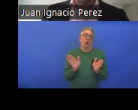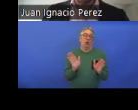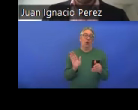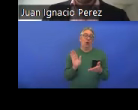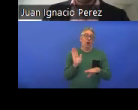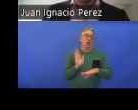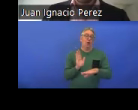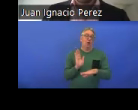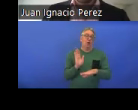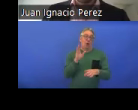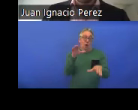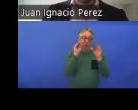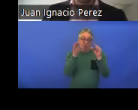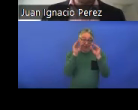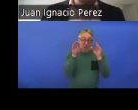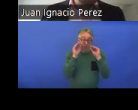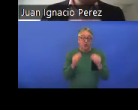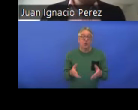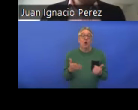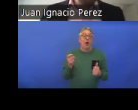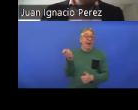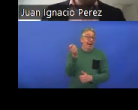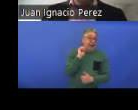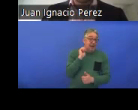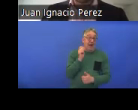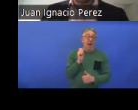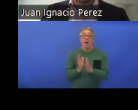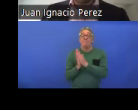to move, for the sake of time, to